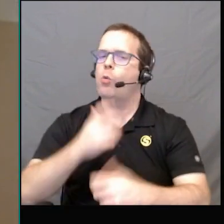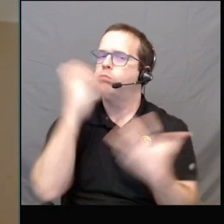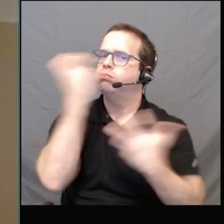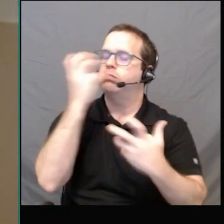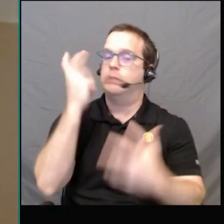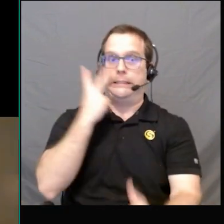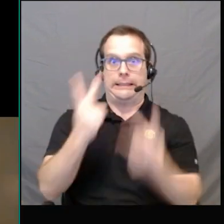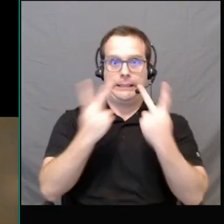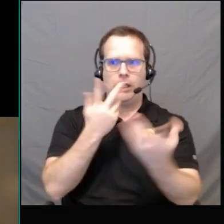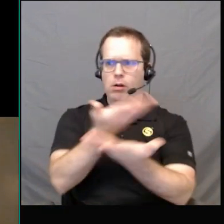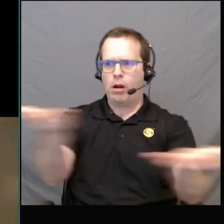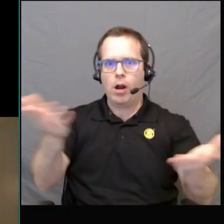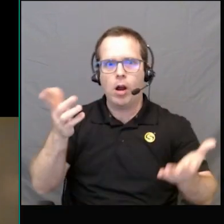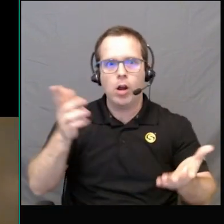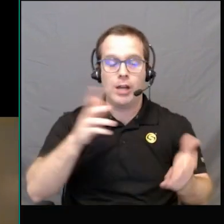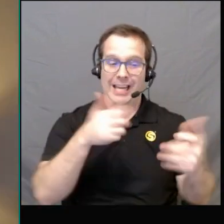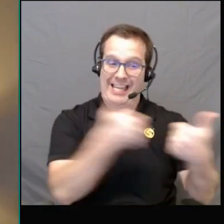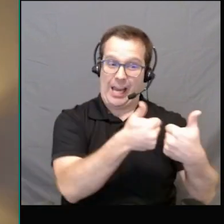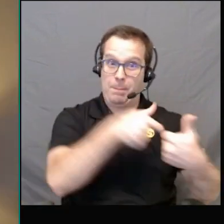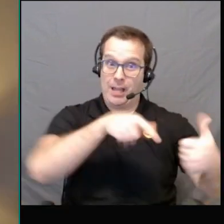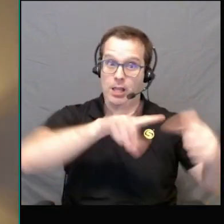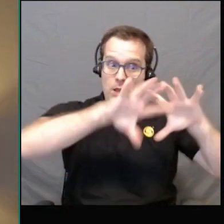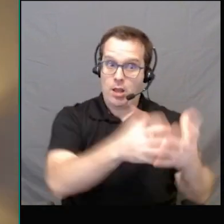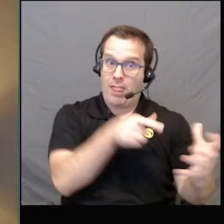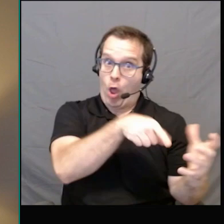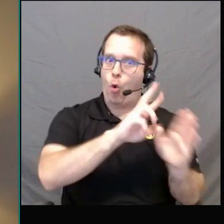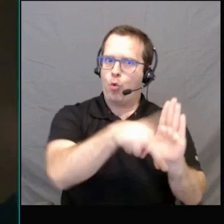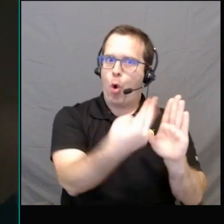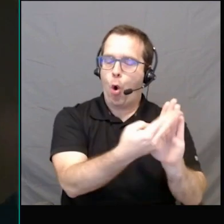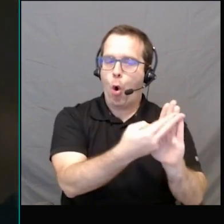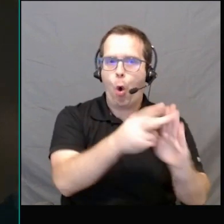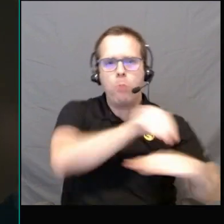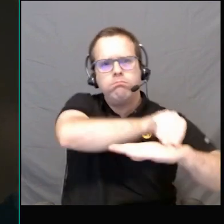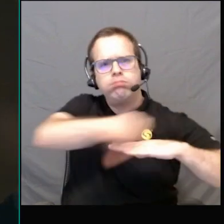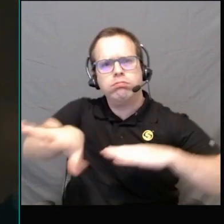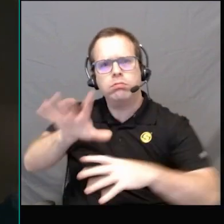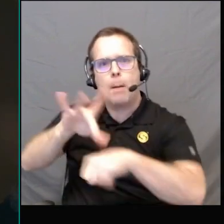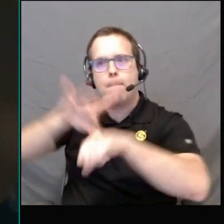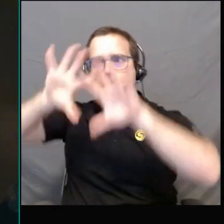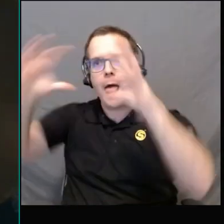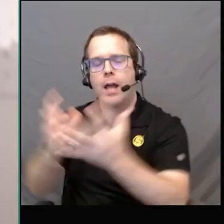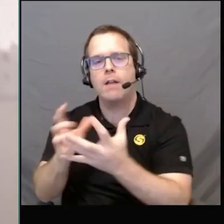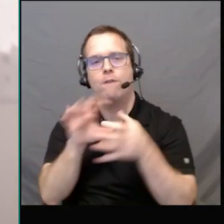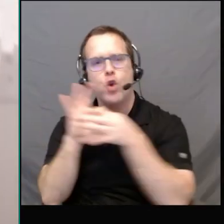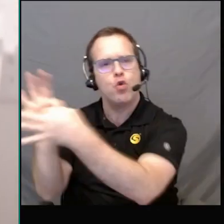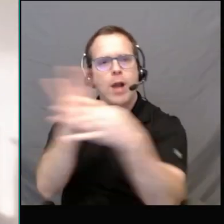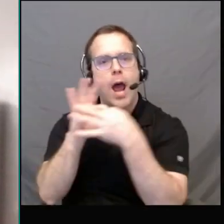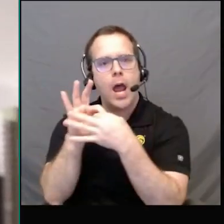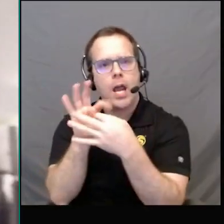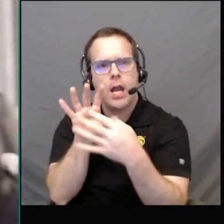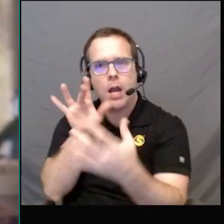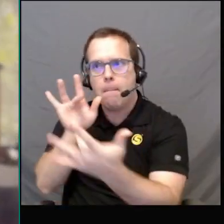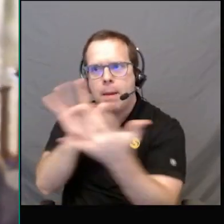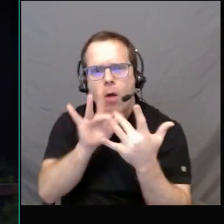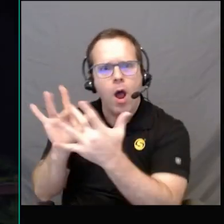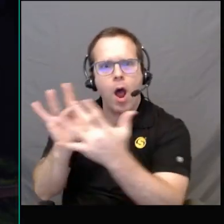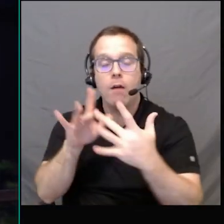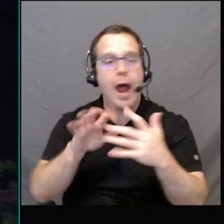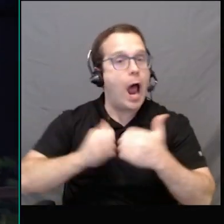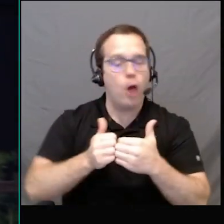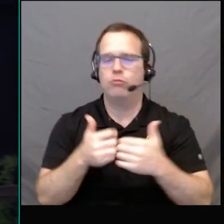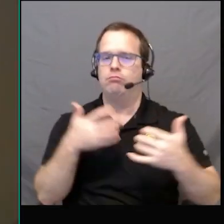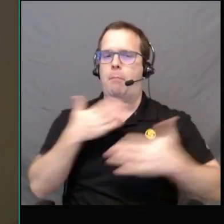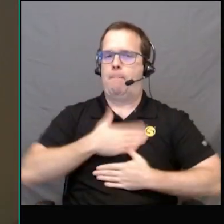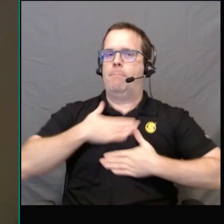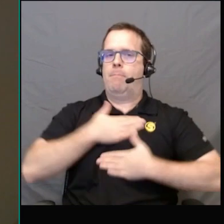see the role that gaming has played on the planet to unite and connect people through the joy of play. Gaming